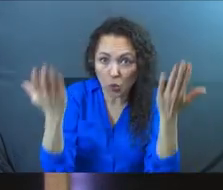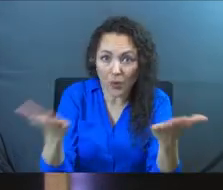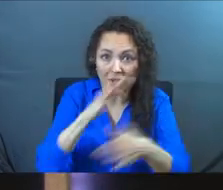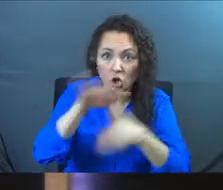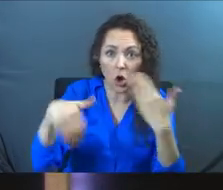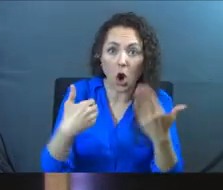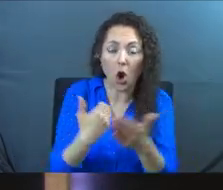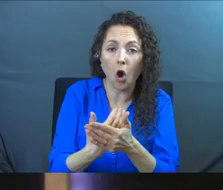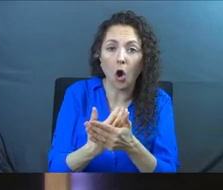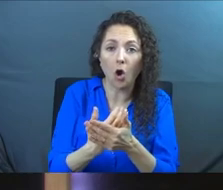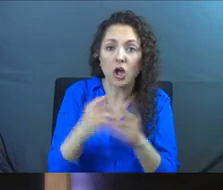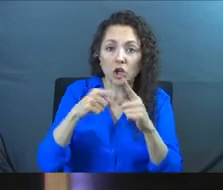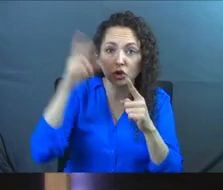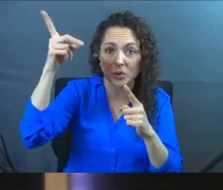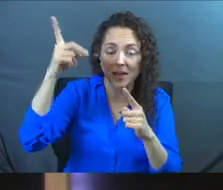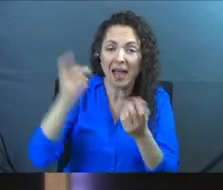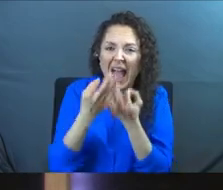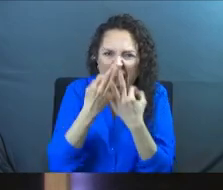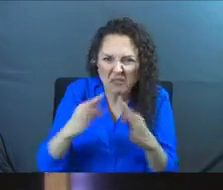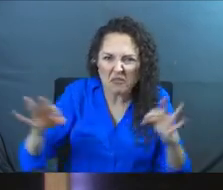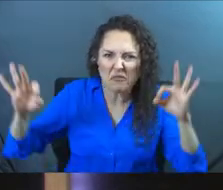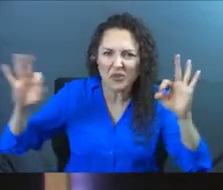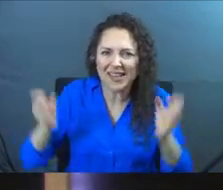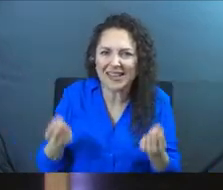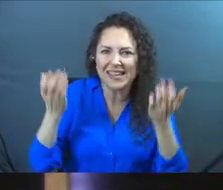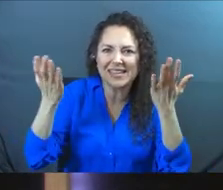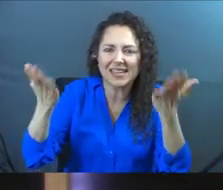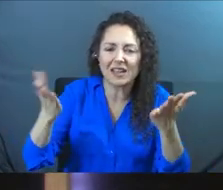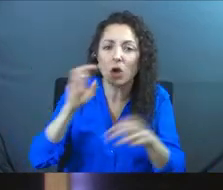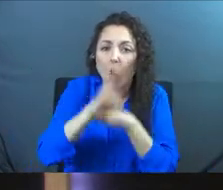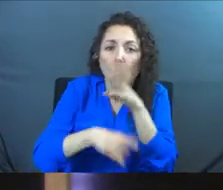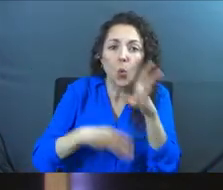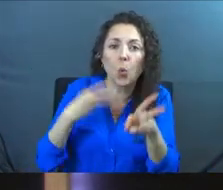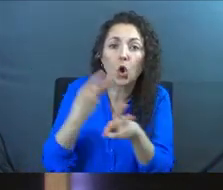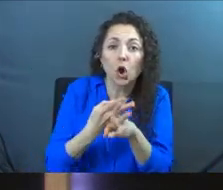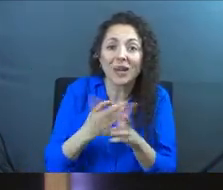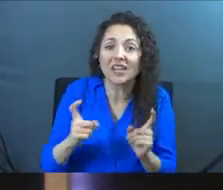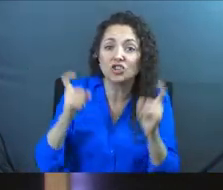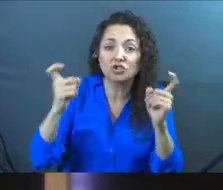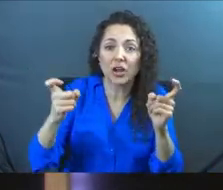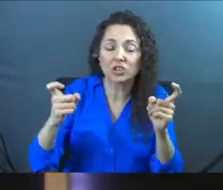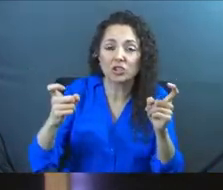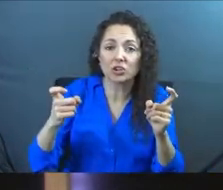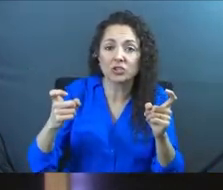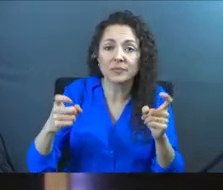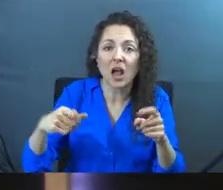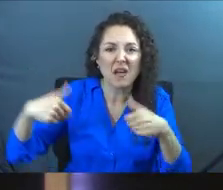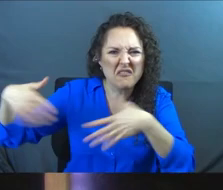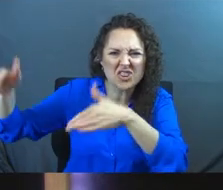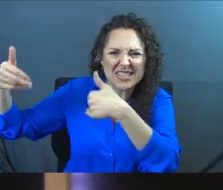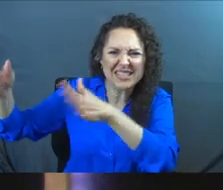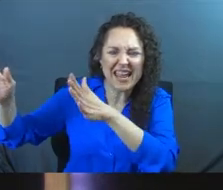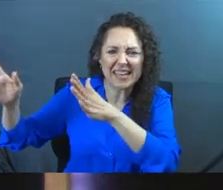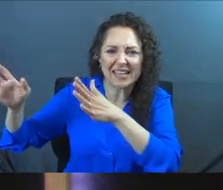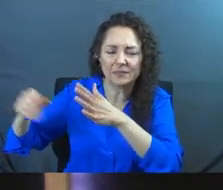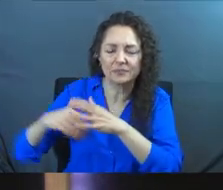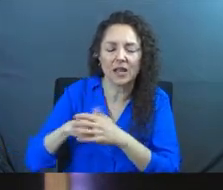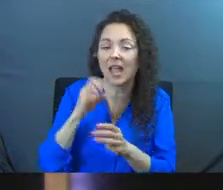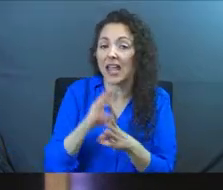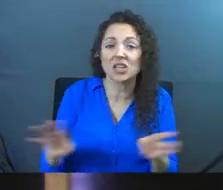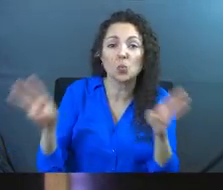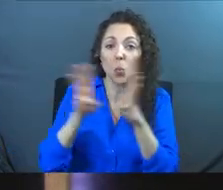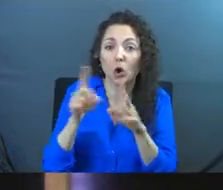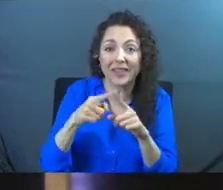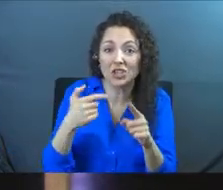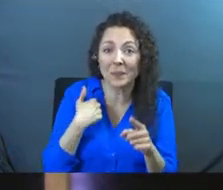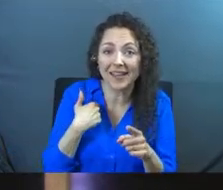give worldly pleasures all forsaken. I surrender everything. That's what I am here to do, and it's worth it to me.